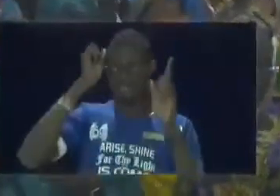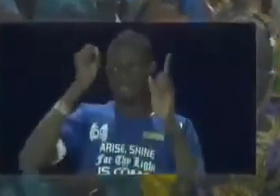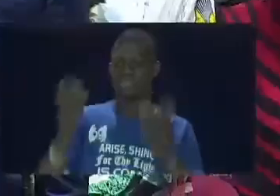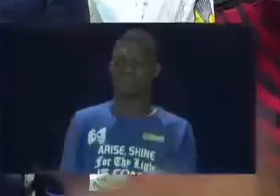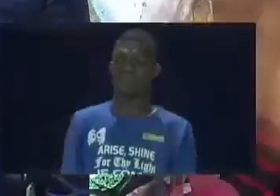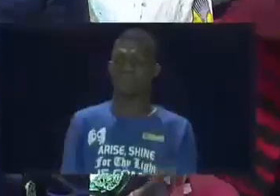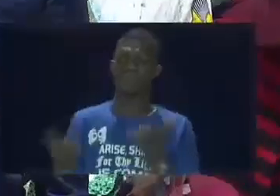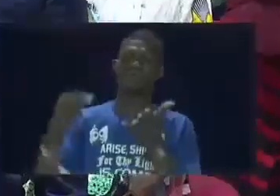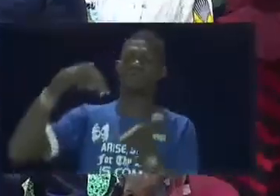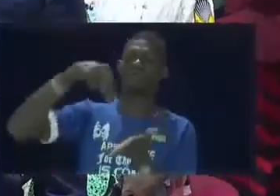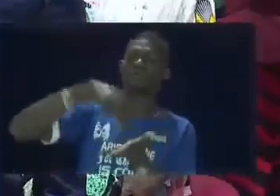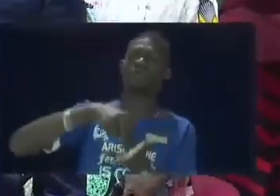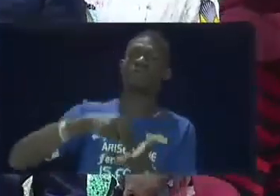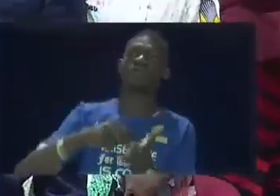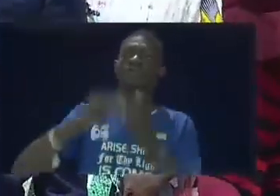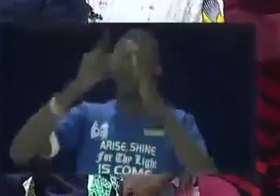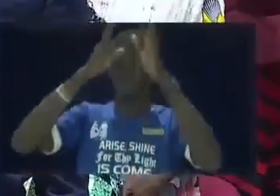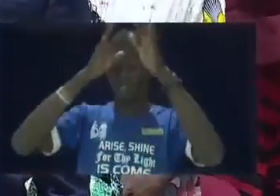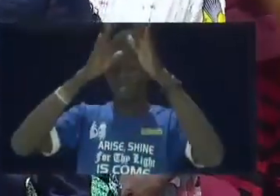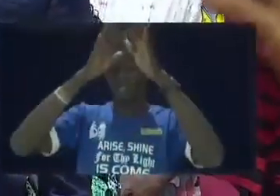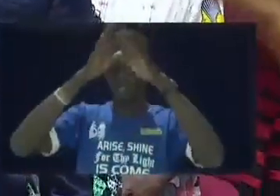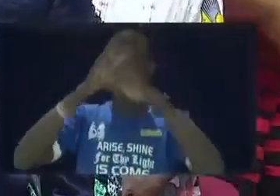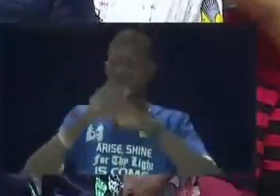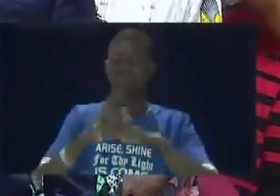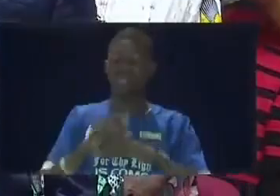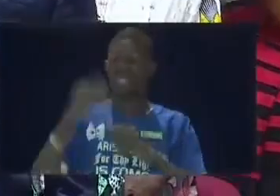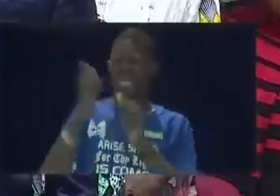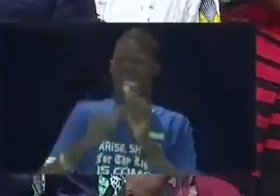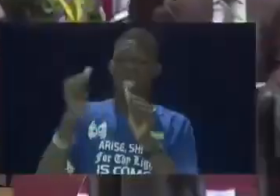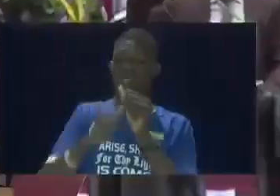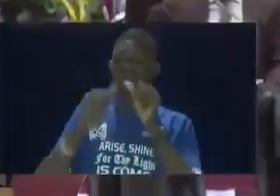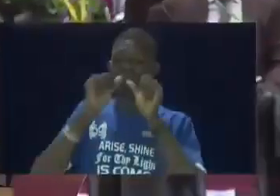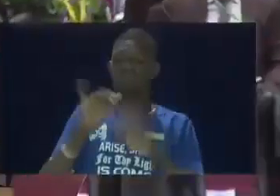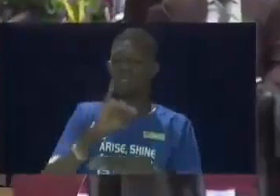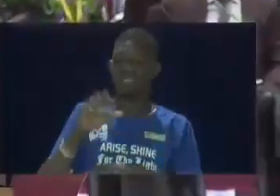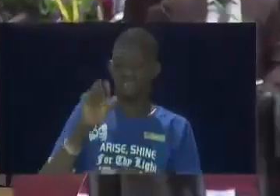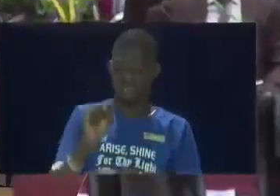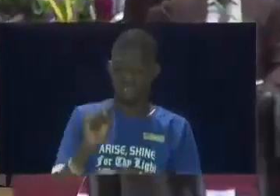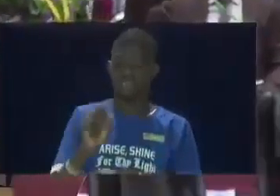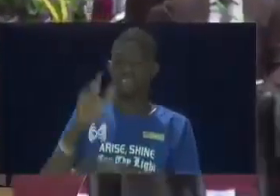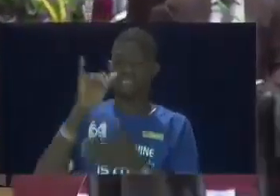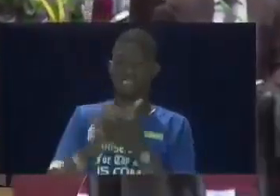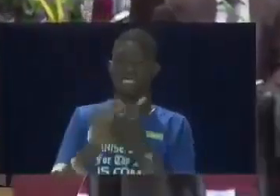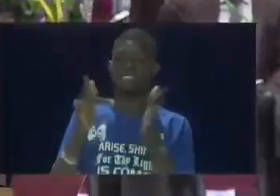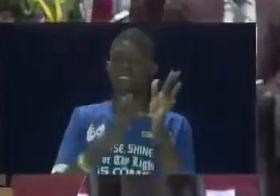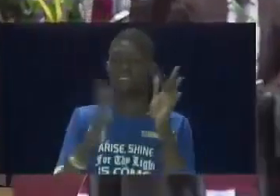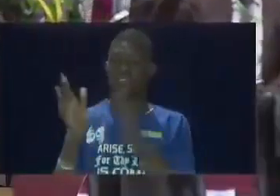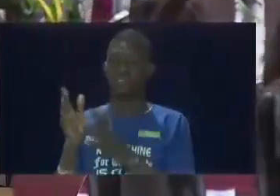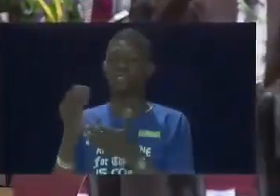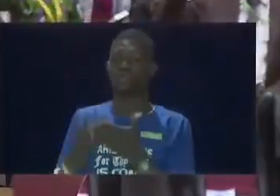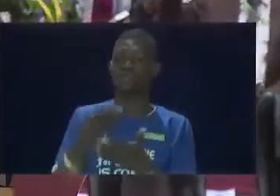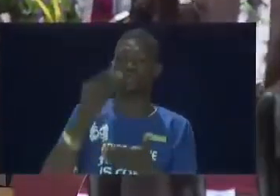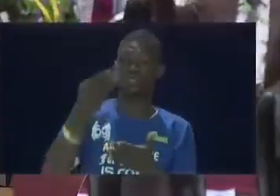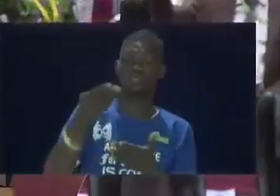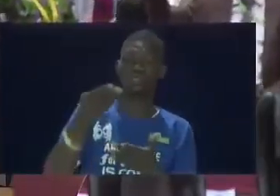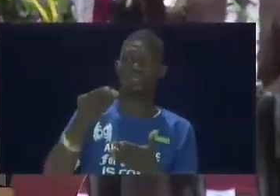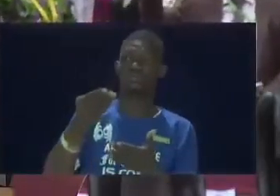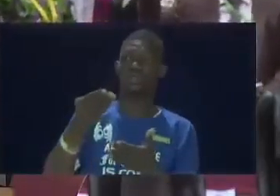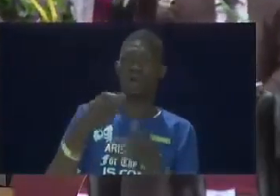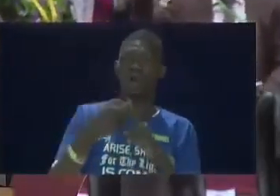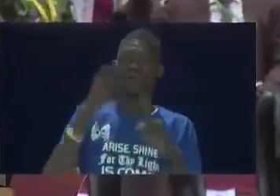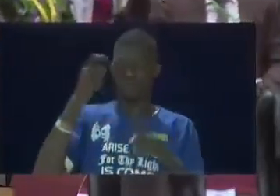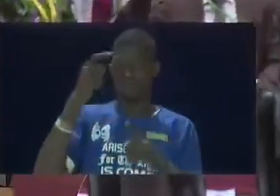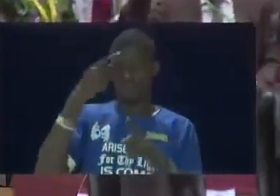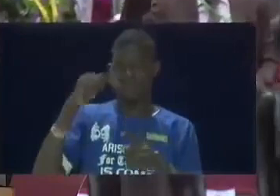resurrection. Father, every blessing that Jesus purchased for